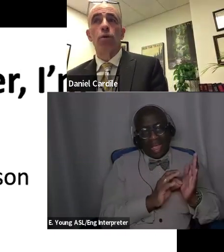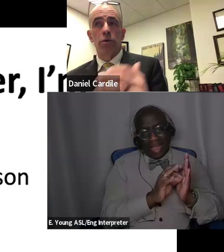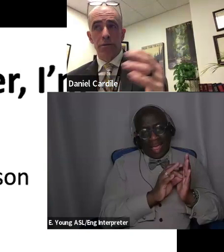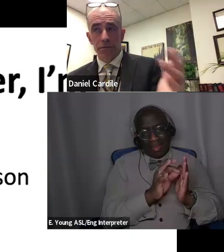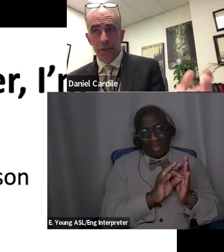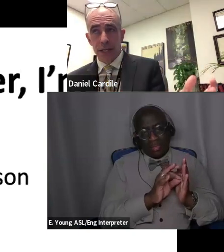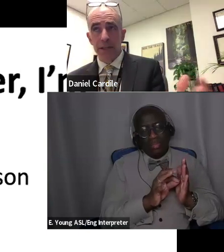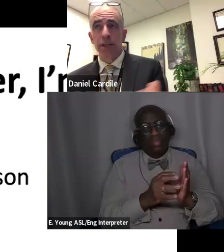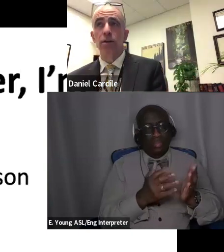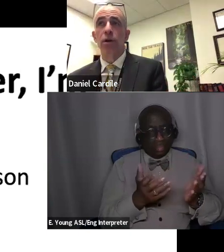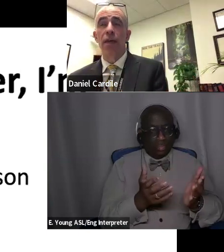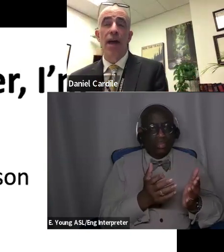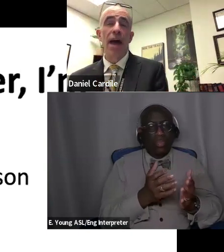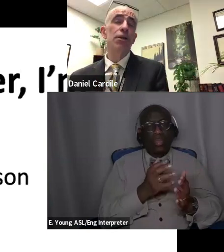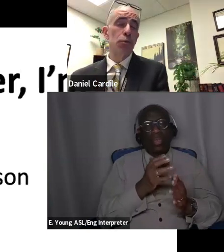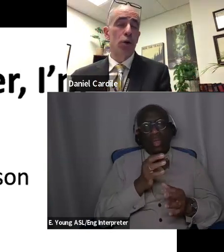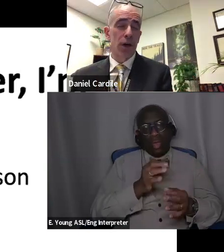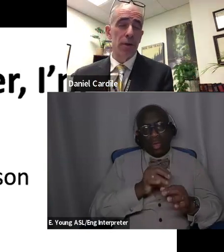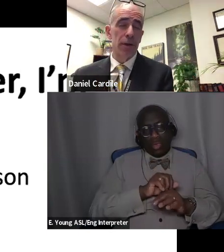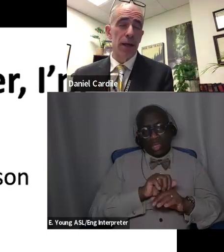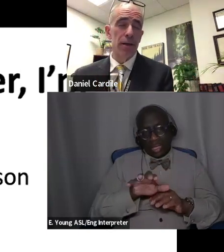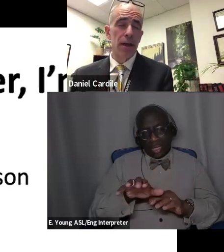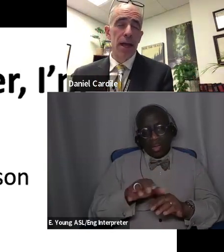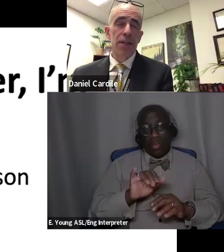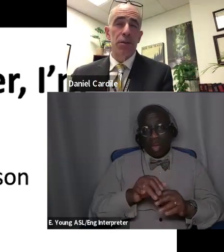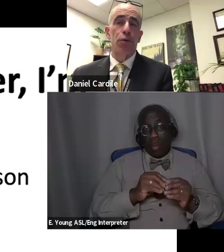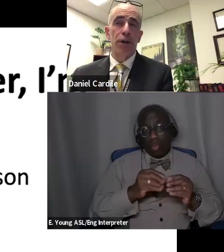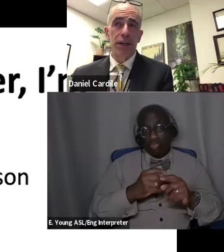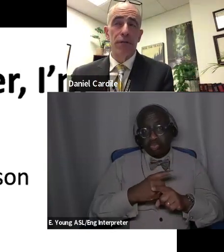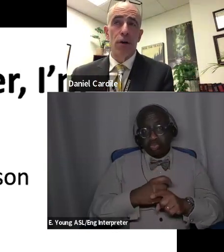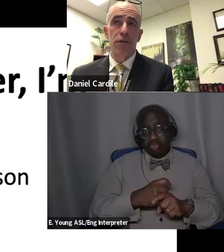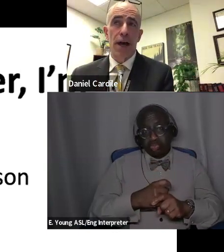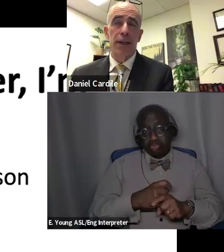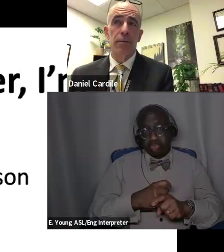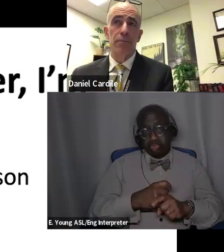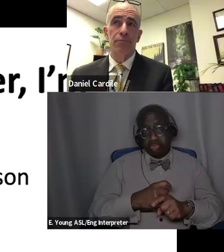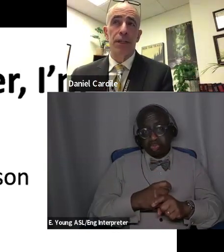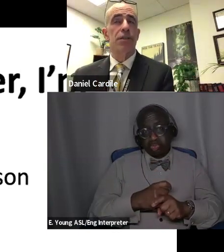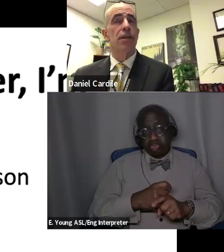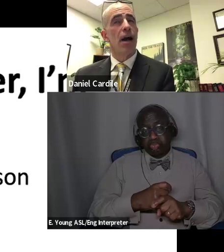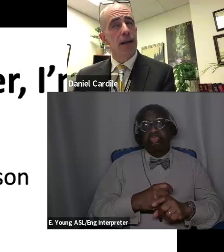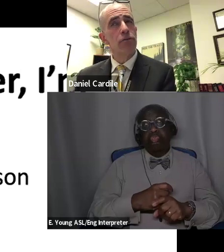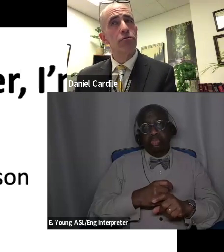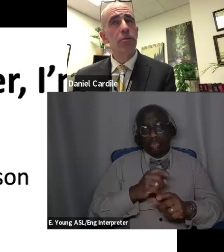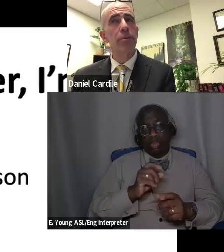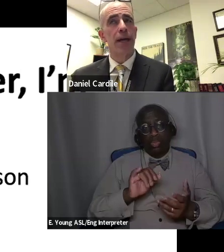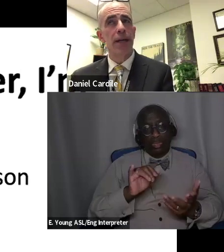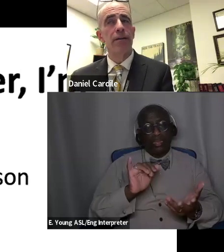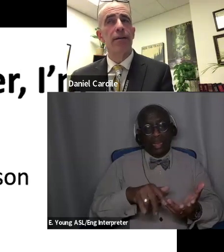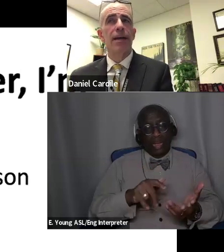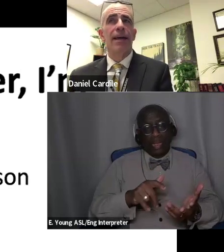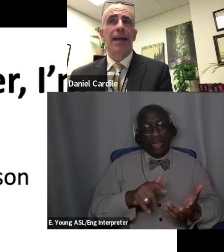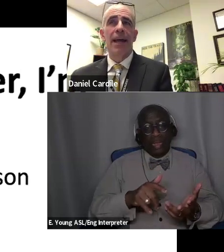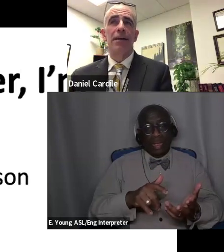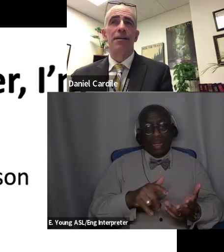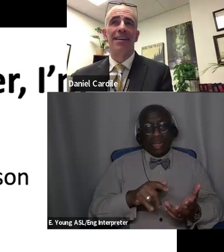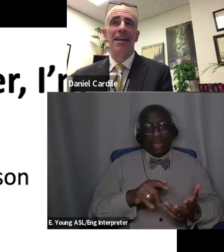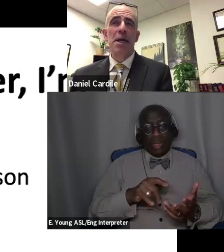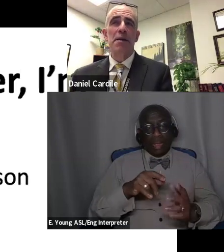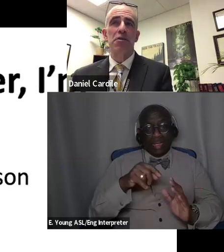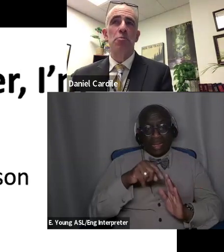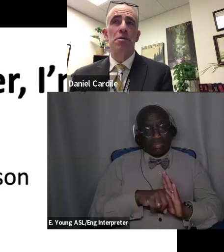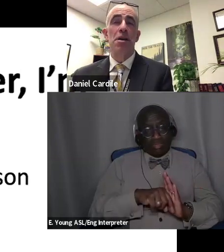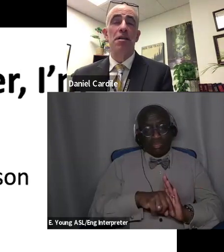the court will send to you, and that is more complicated. It's a pretty involved document. It's kind of a real pain,